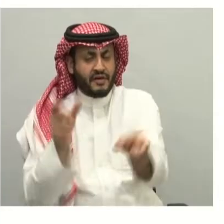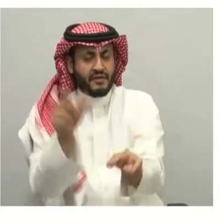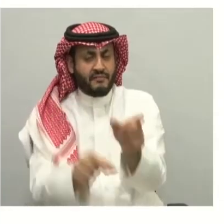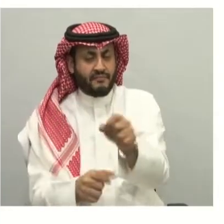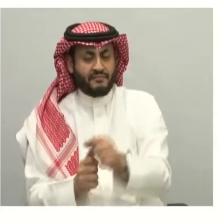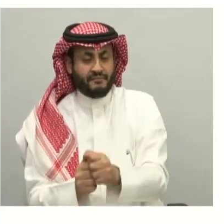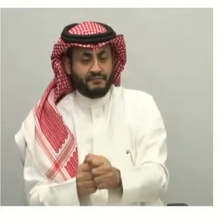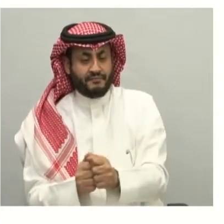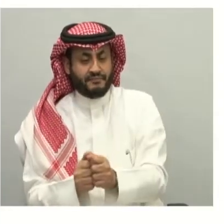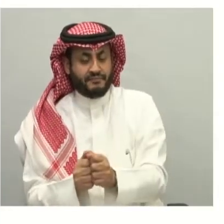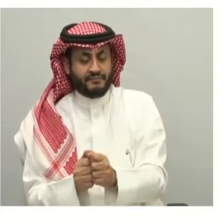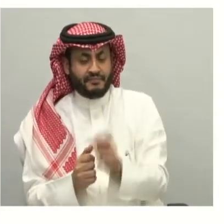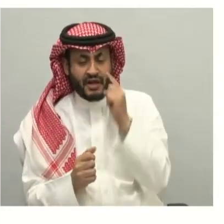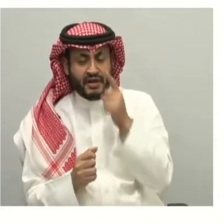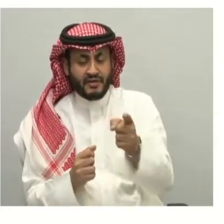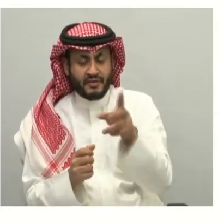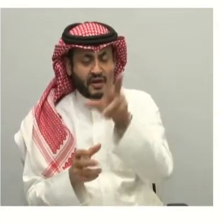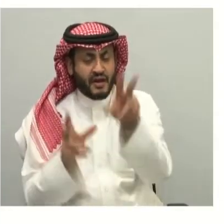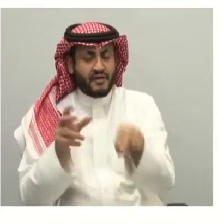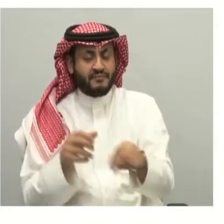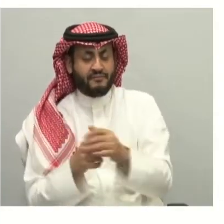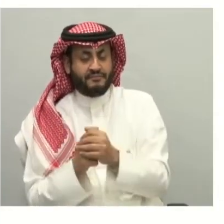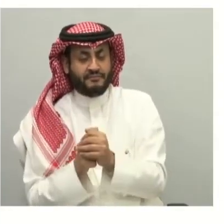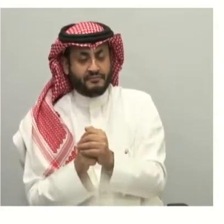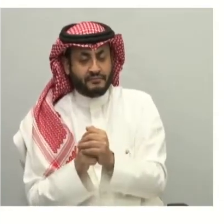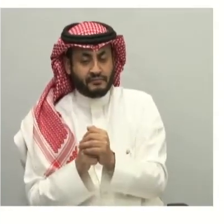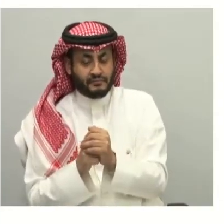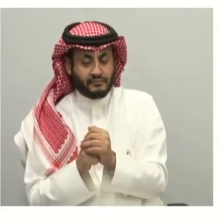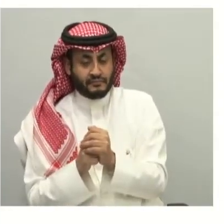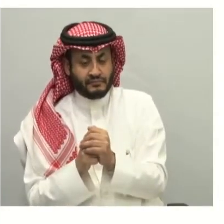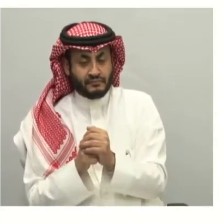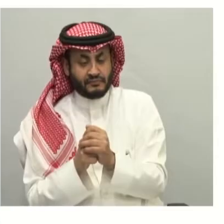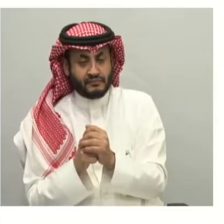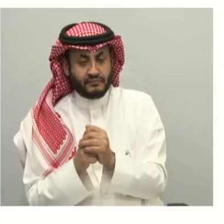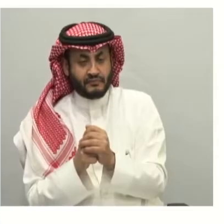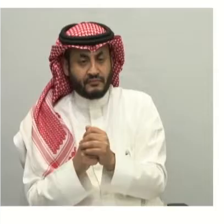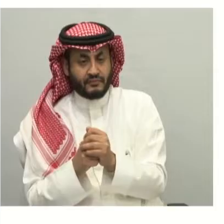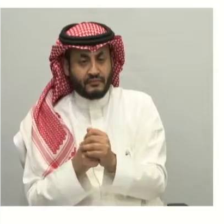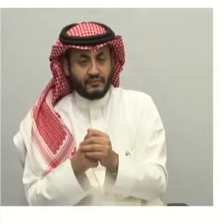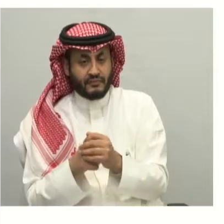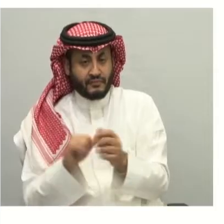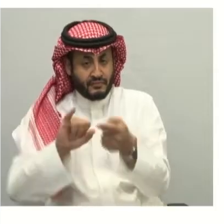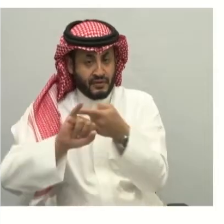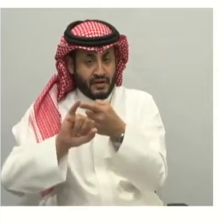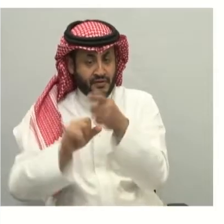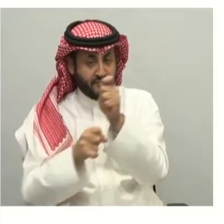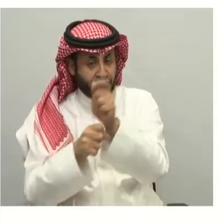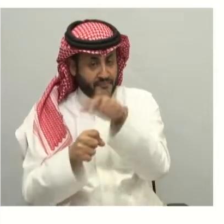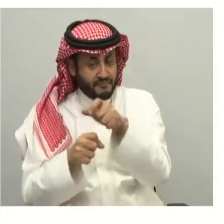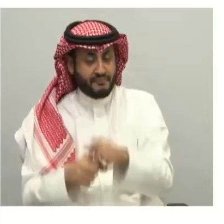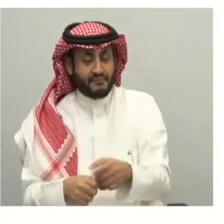So here, this is the example we have talked about in the last lesson. I am, or I am going